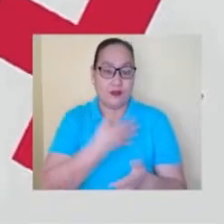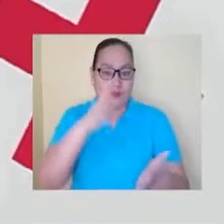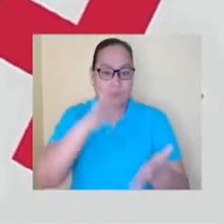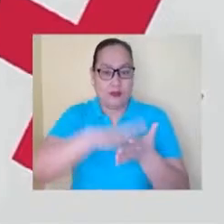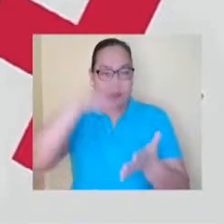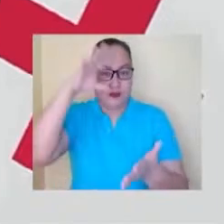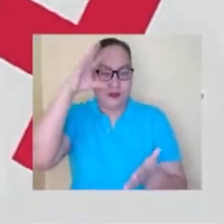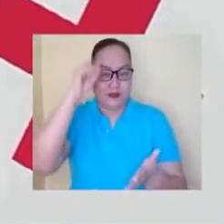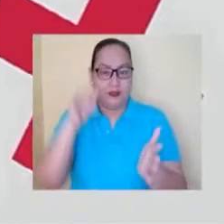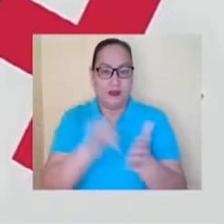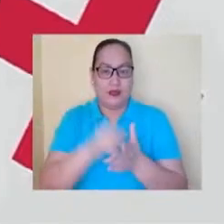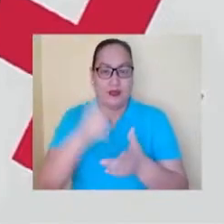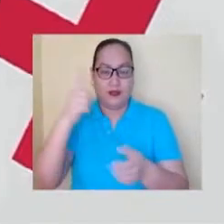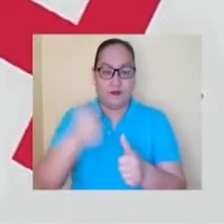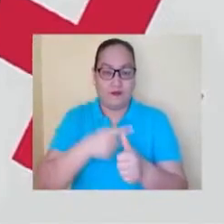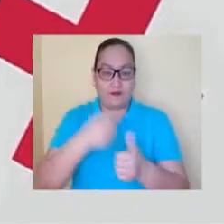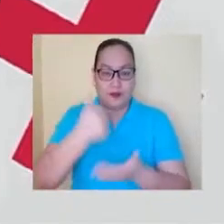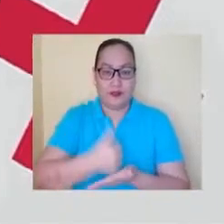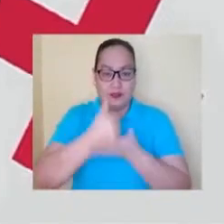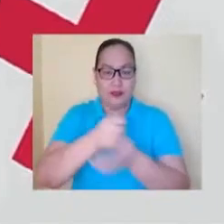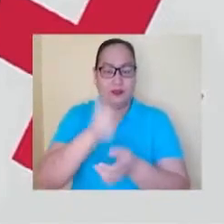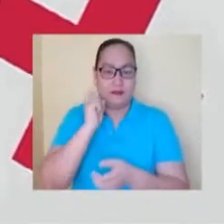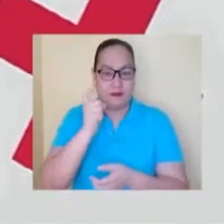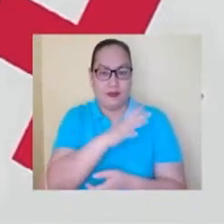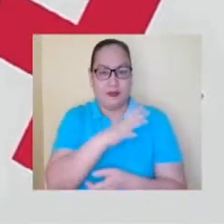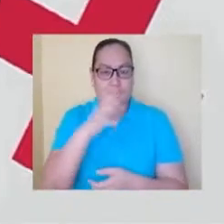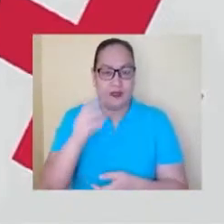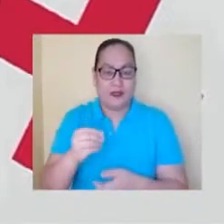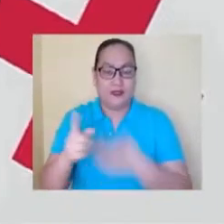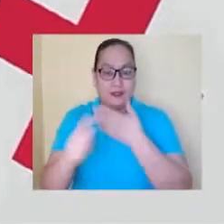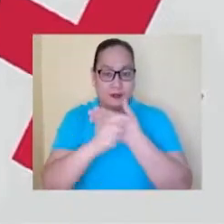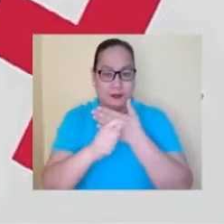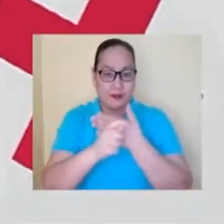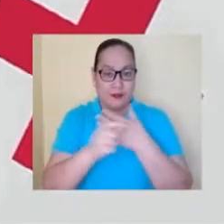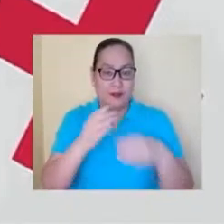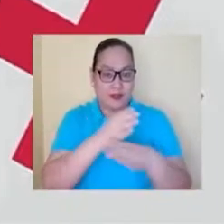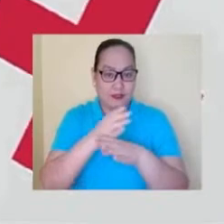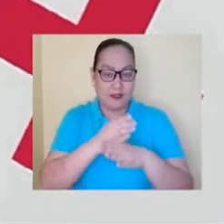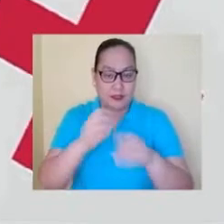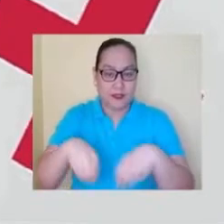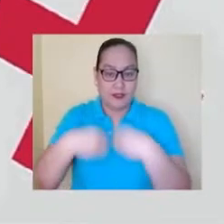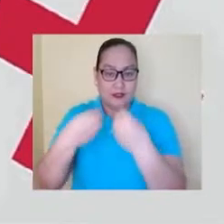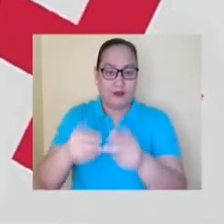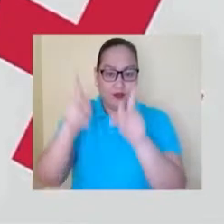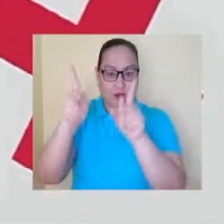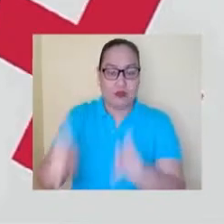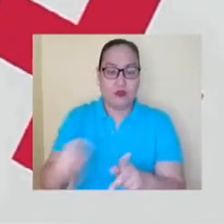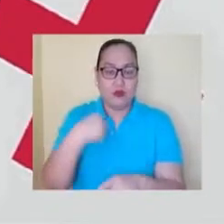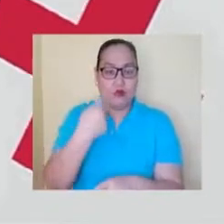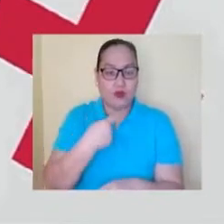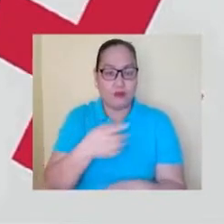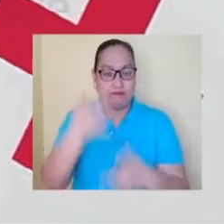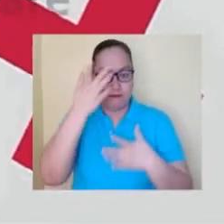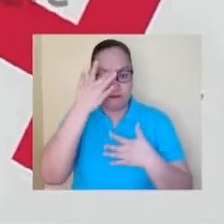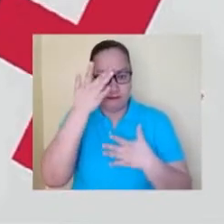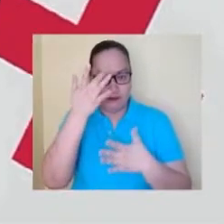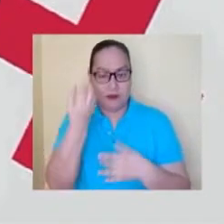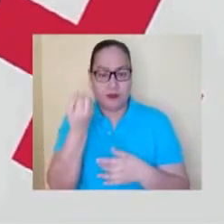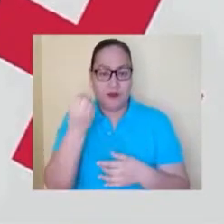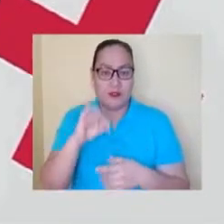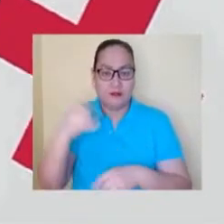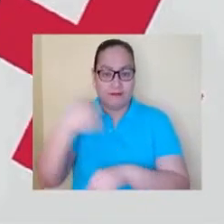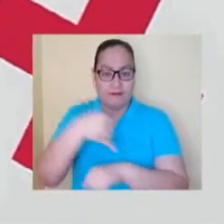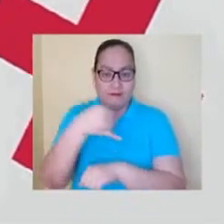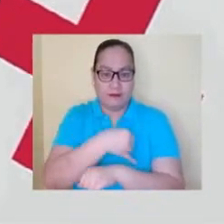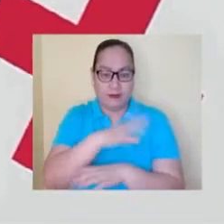We learned that first aid is an immediate and temporary care given to a person who suddenly gets ill or